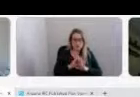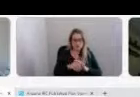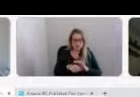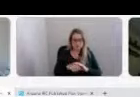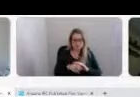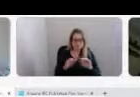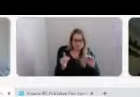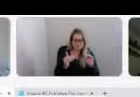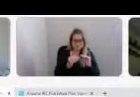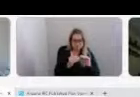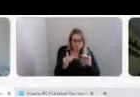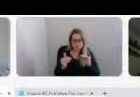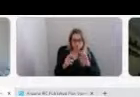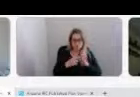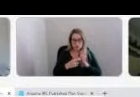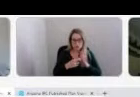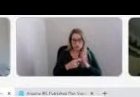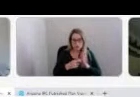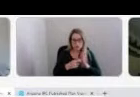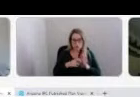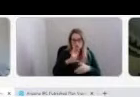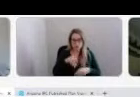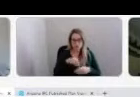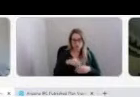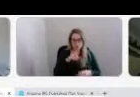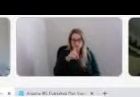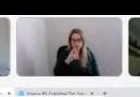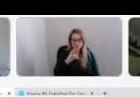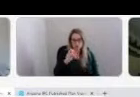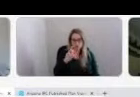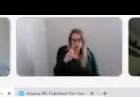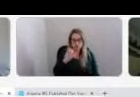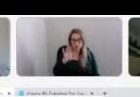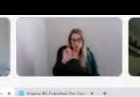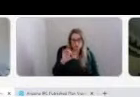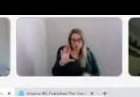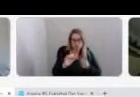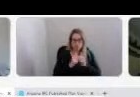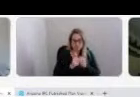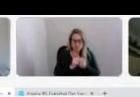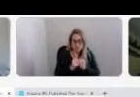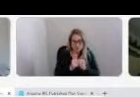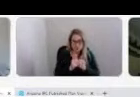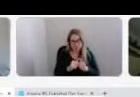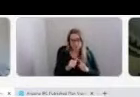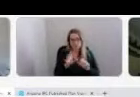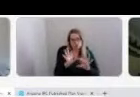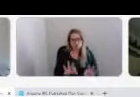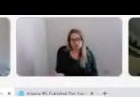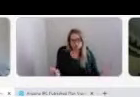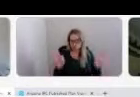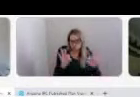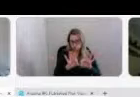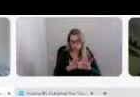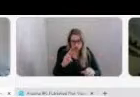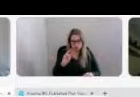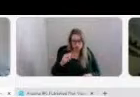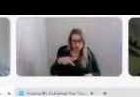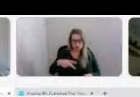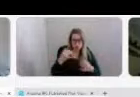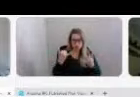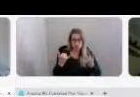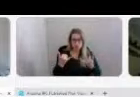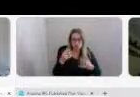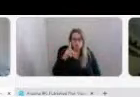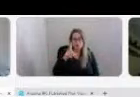is critical for participation in our democracy competitive mat competitiveness matters in these maps the current draft